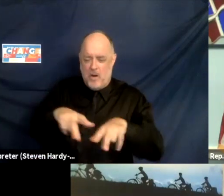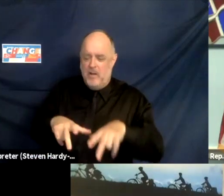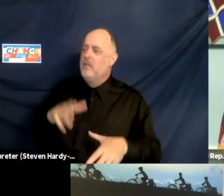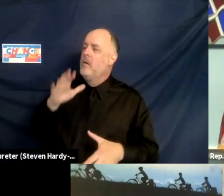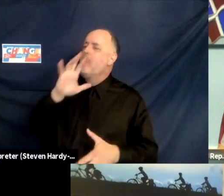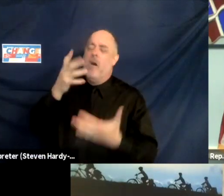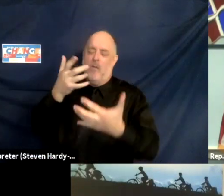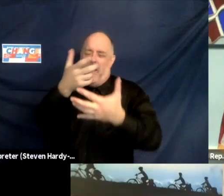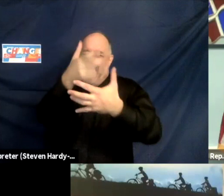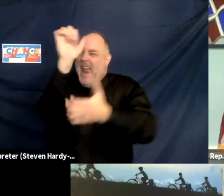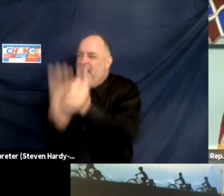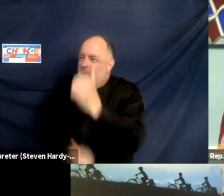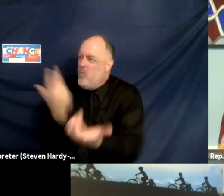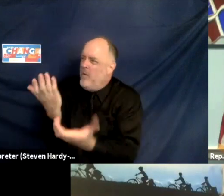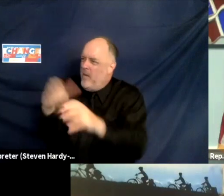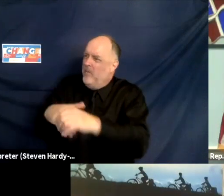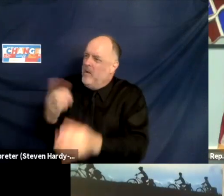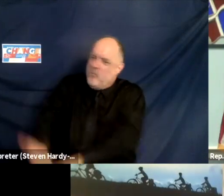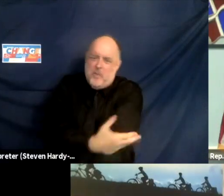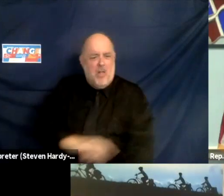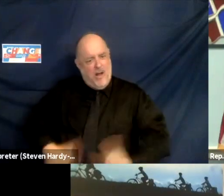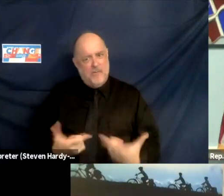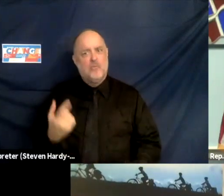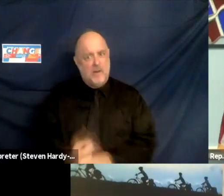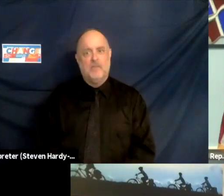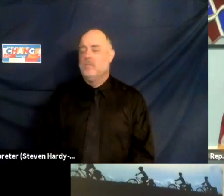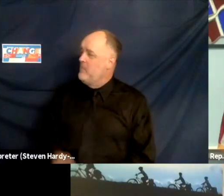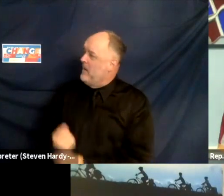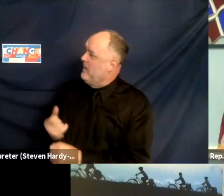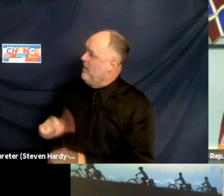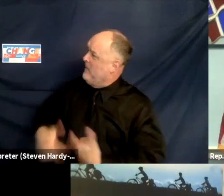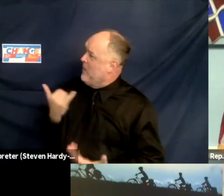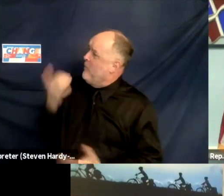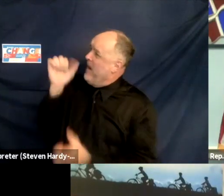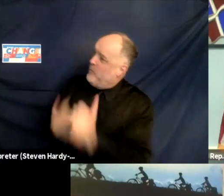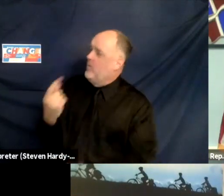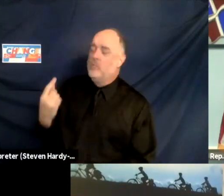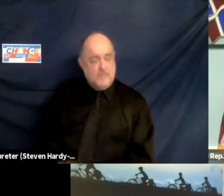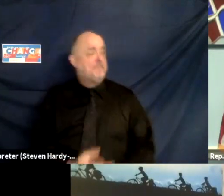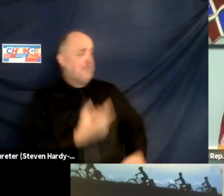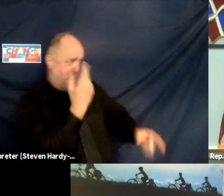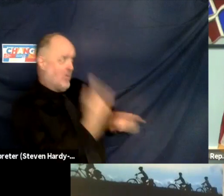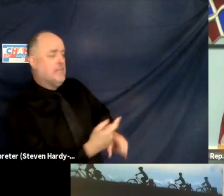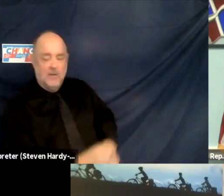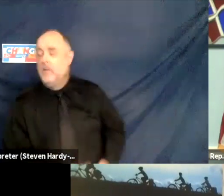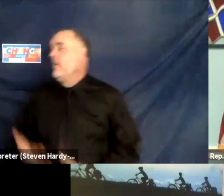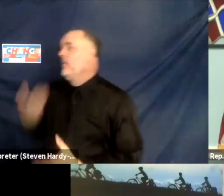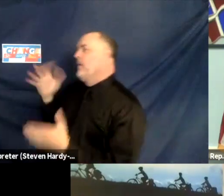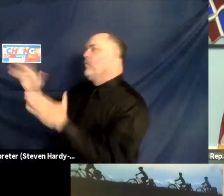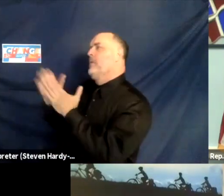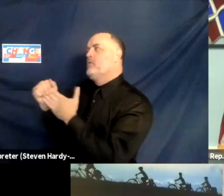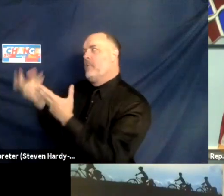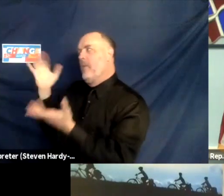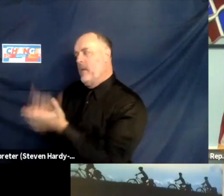about Everybody, yeah. improving people's lives, right? And Right. making lives better for everybody. So so thanks for your leadership on that. That's really good